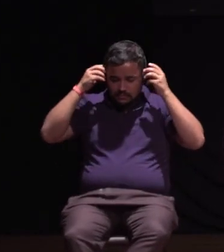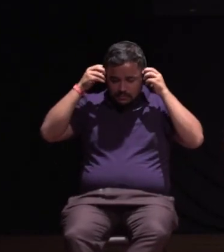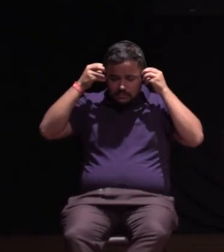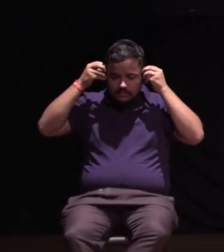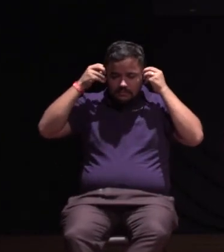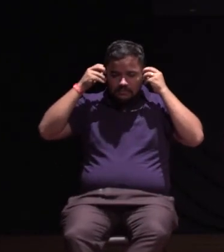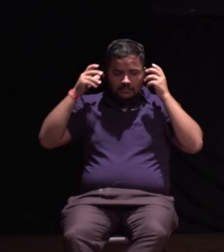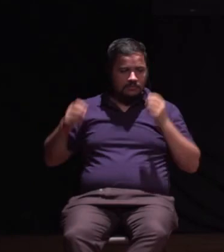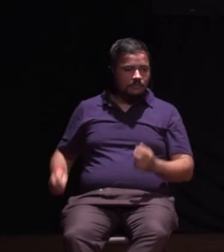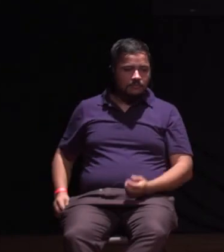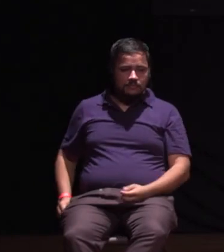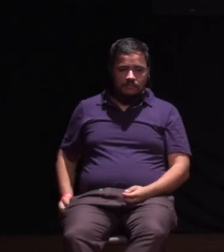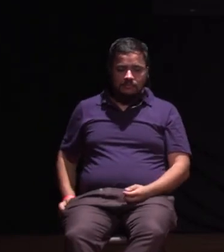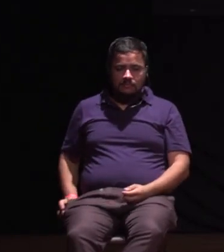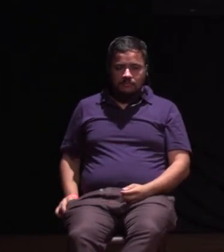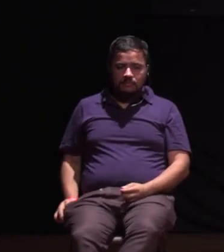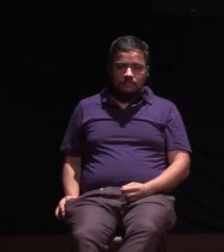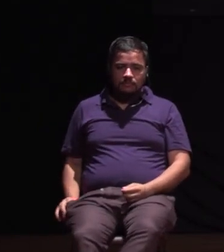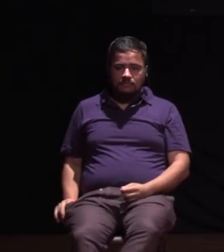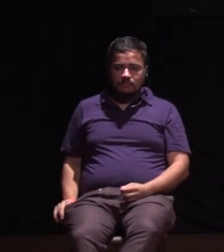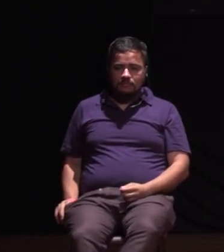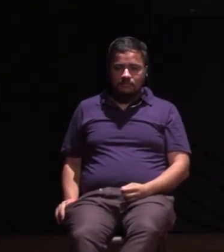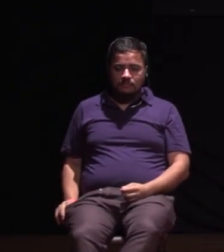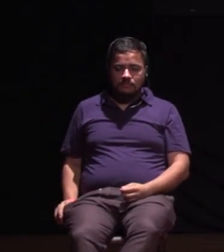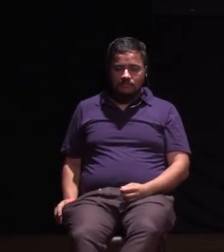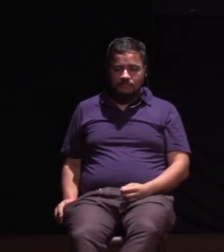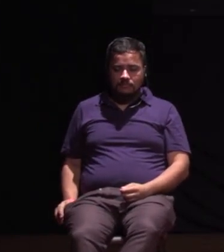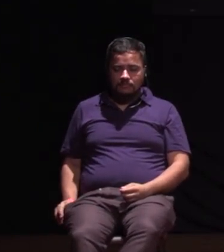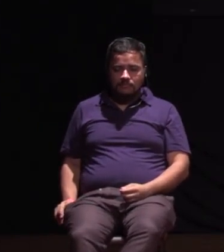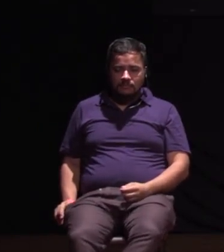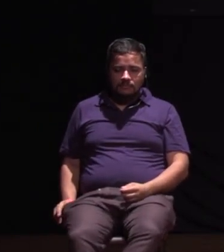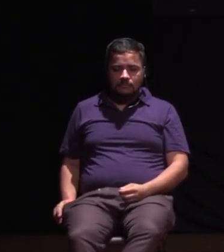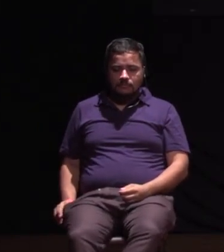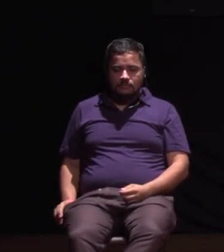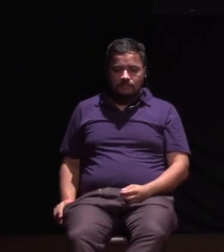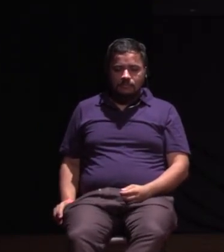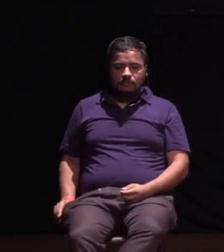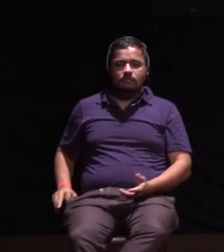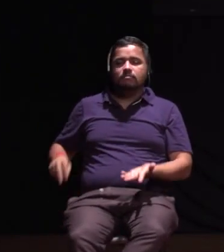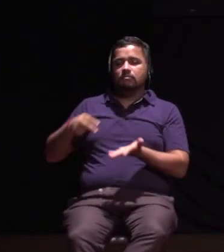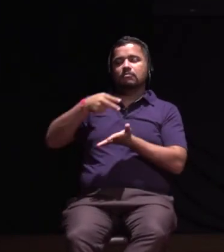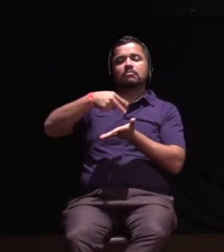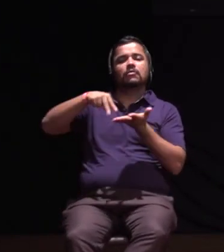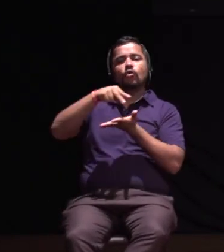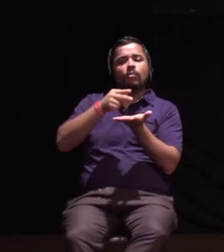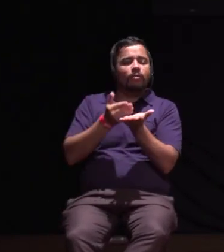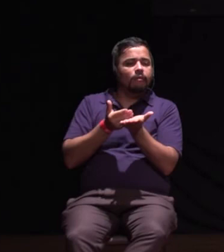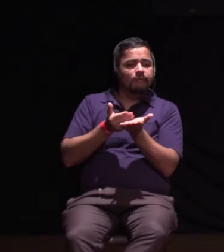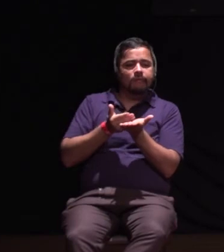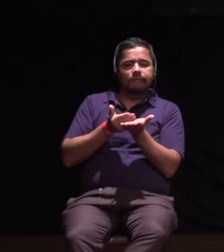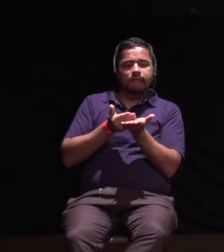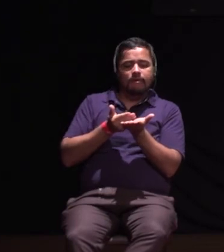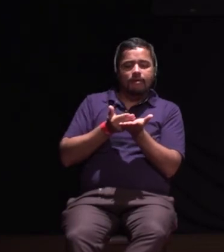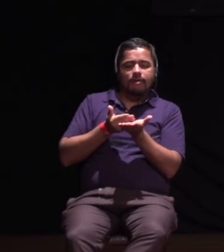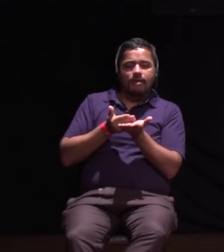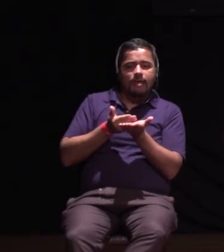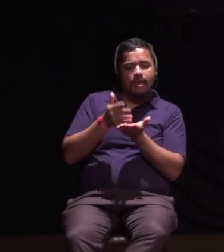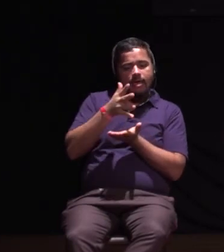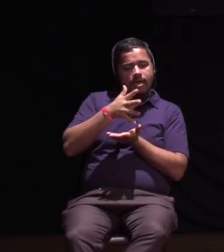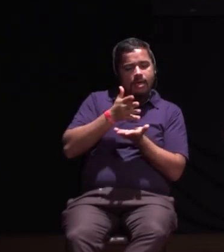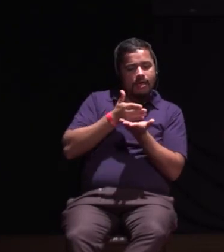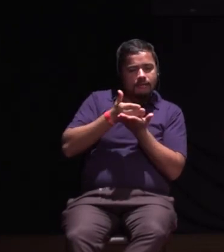I've seen so many different models for how it's done, so it feels hard to generalize. But I think one thing that I think